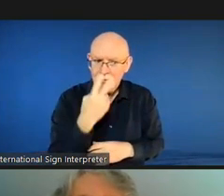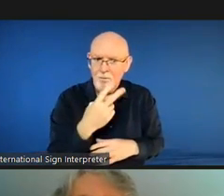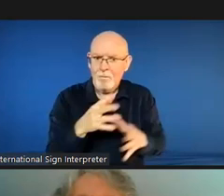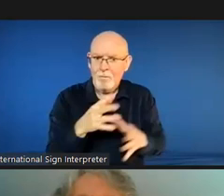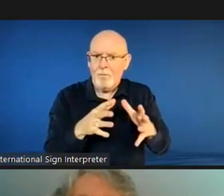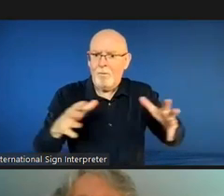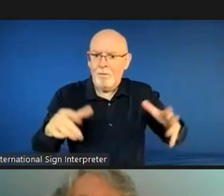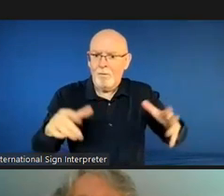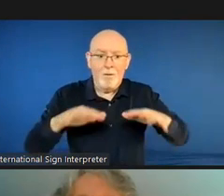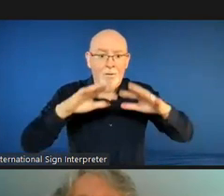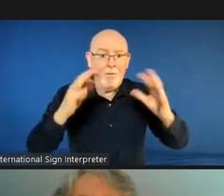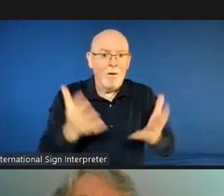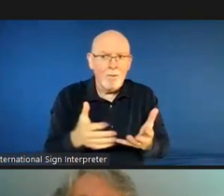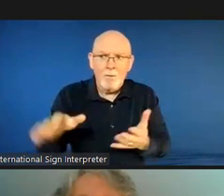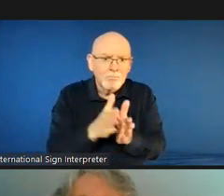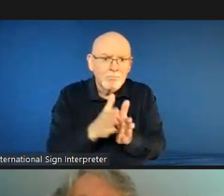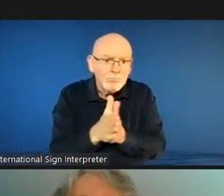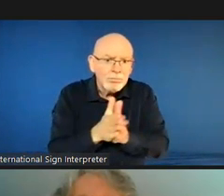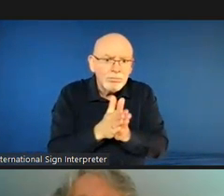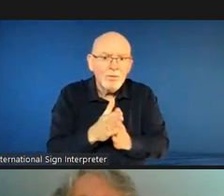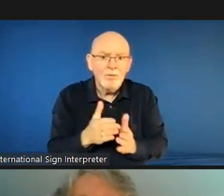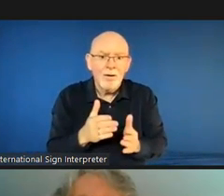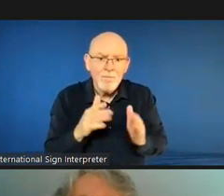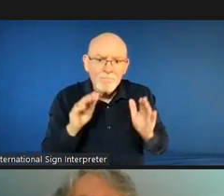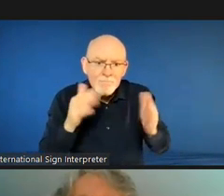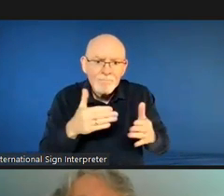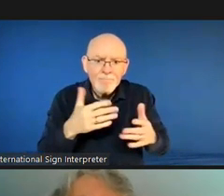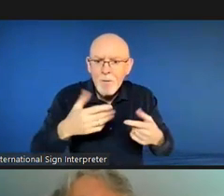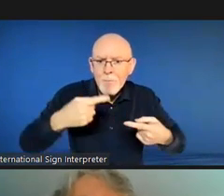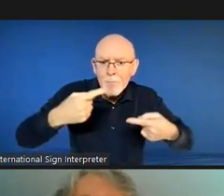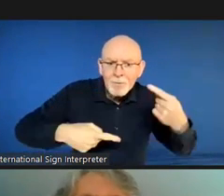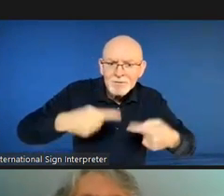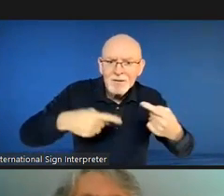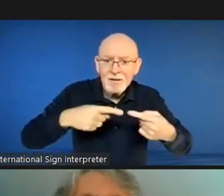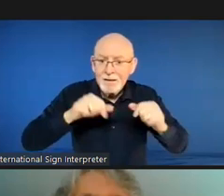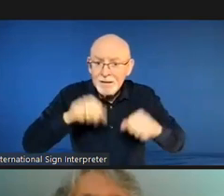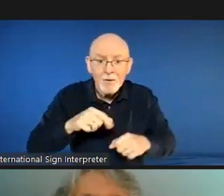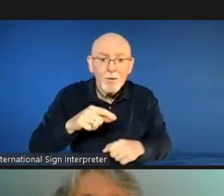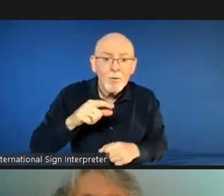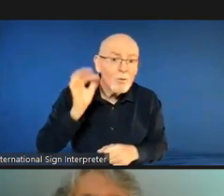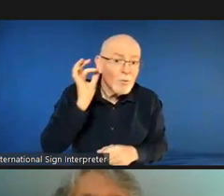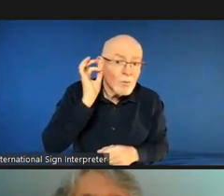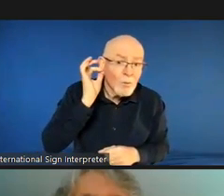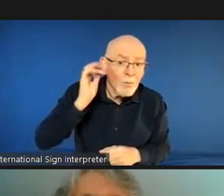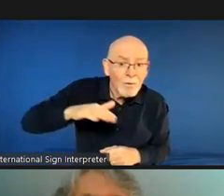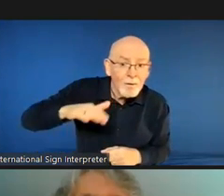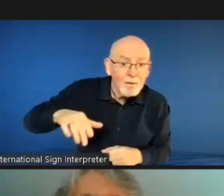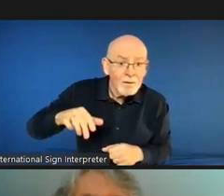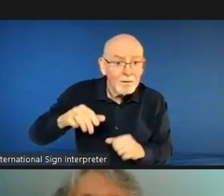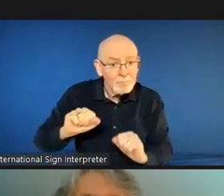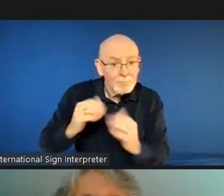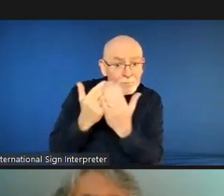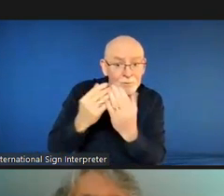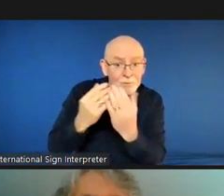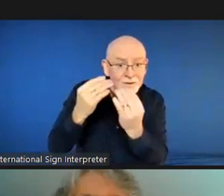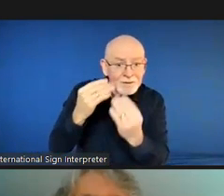global concerted political will to support disabled children and deaf children to get a world-class education? Do you think